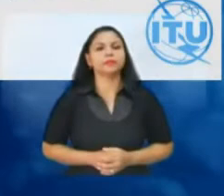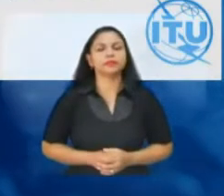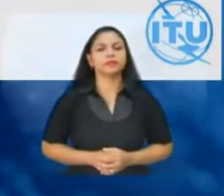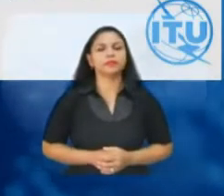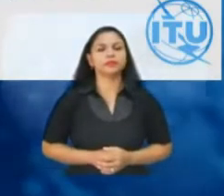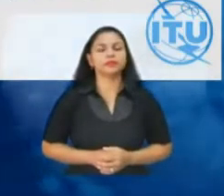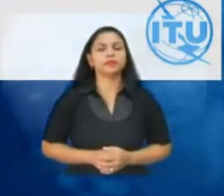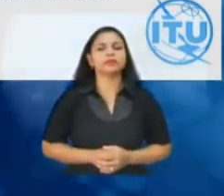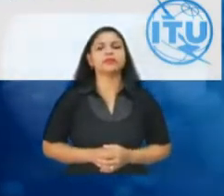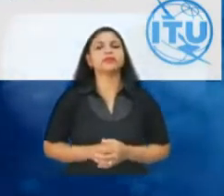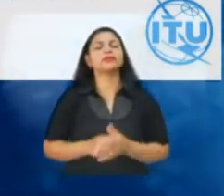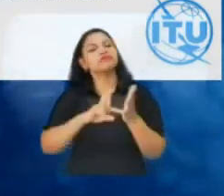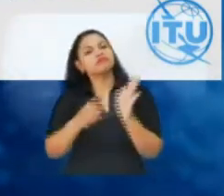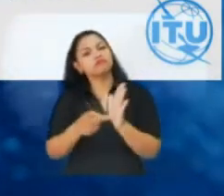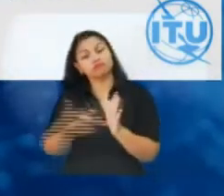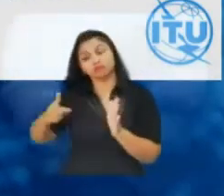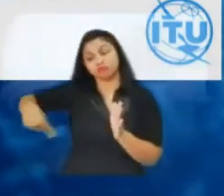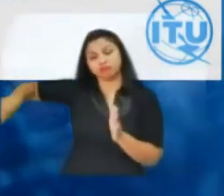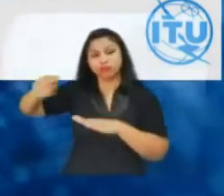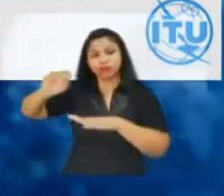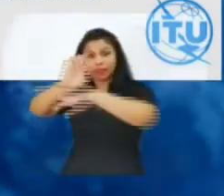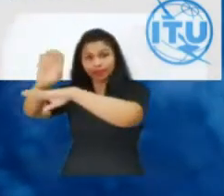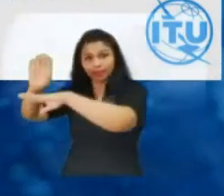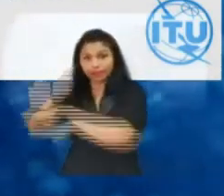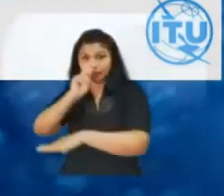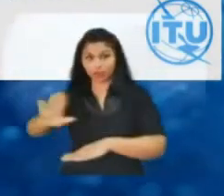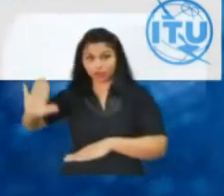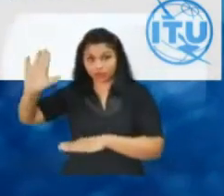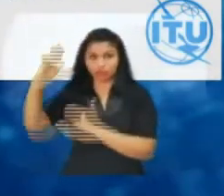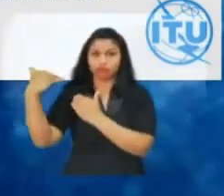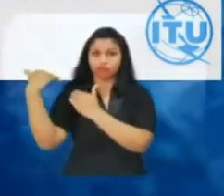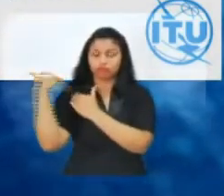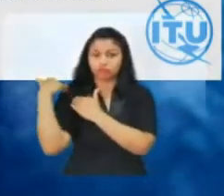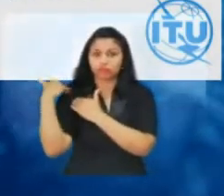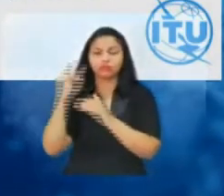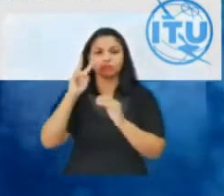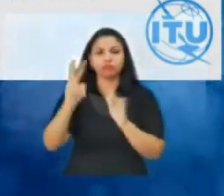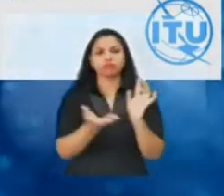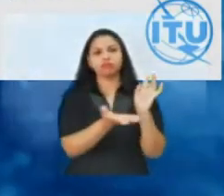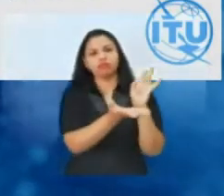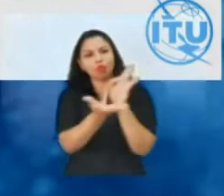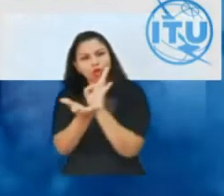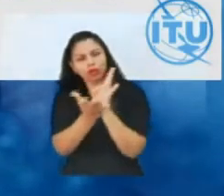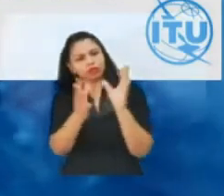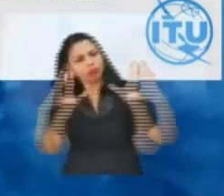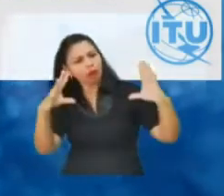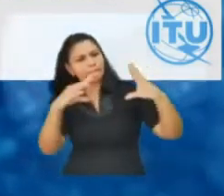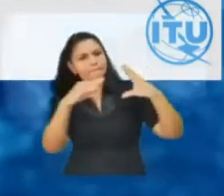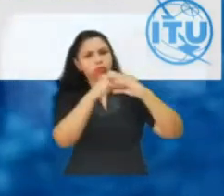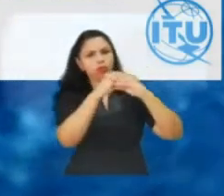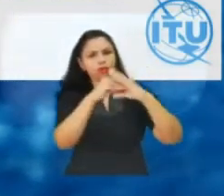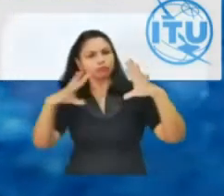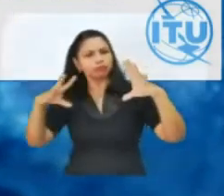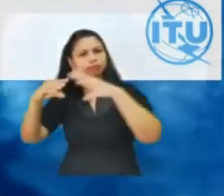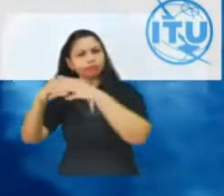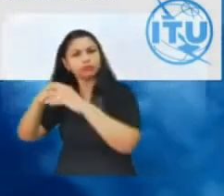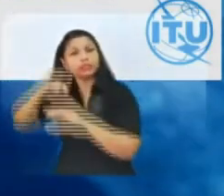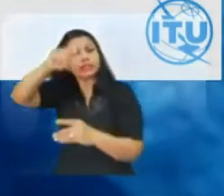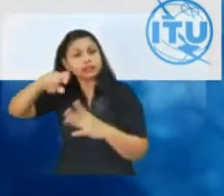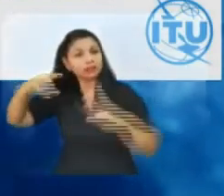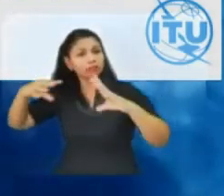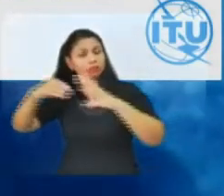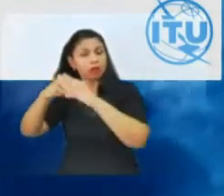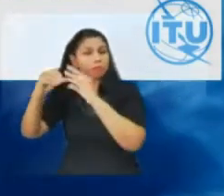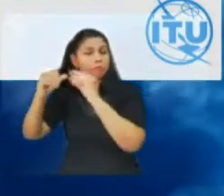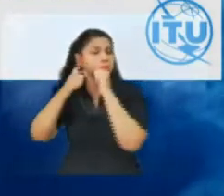It actually corresponds to the national authorities to define the models that best adapt themselves to different national needs in